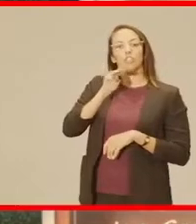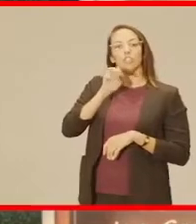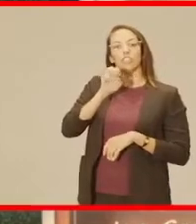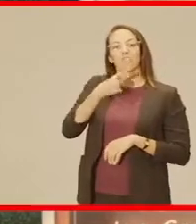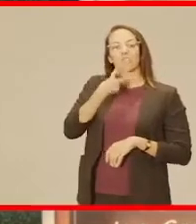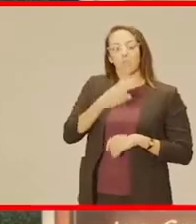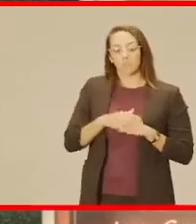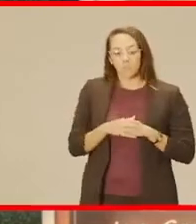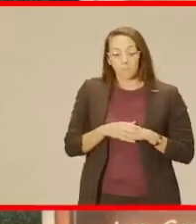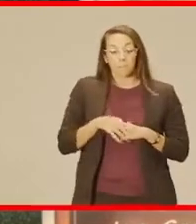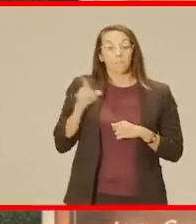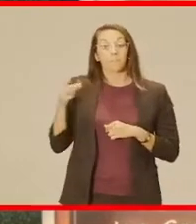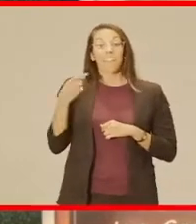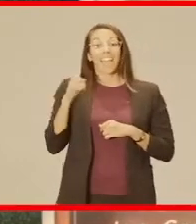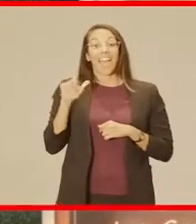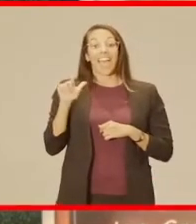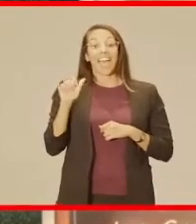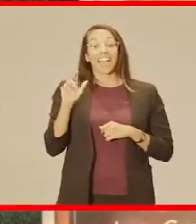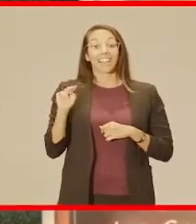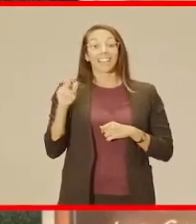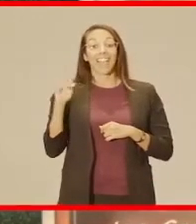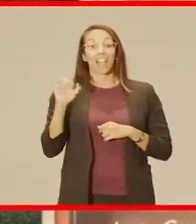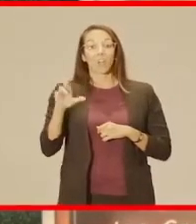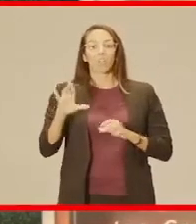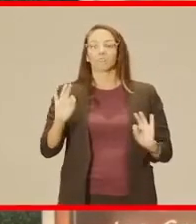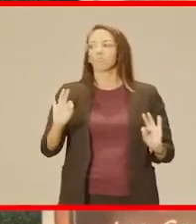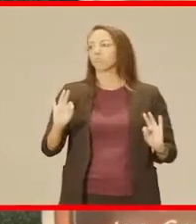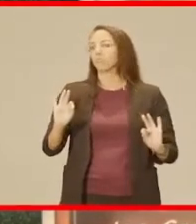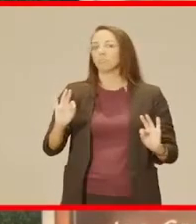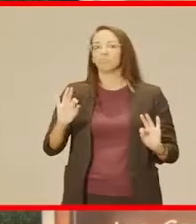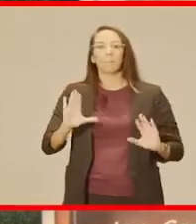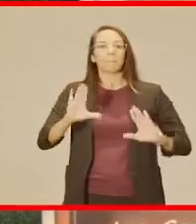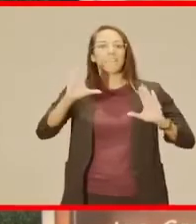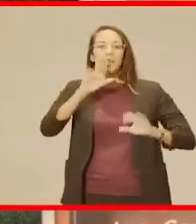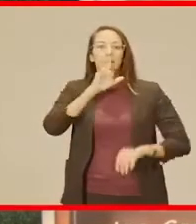story. She was a real person.